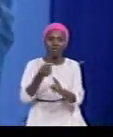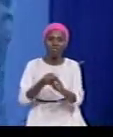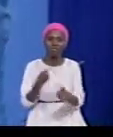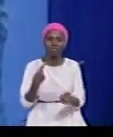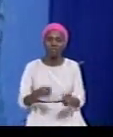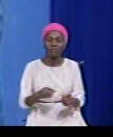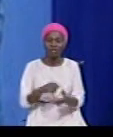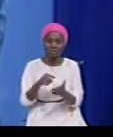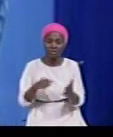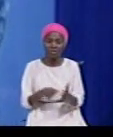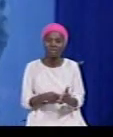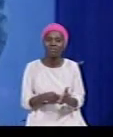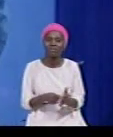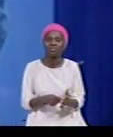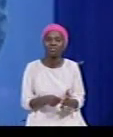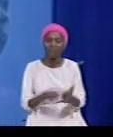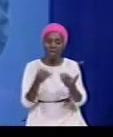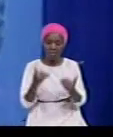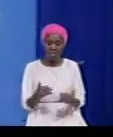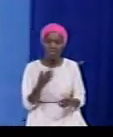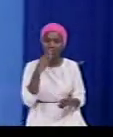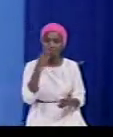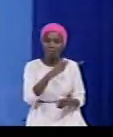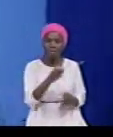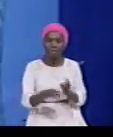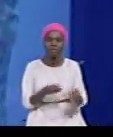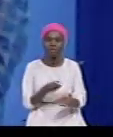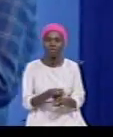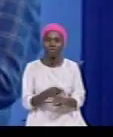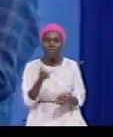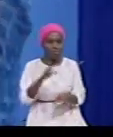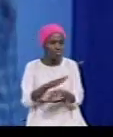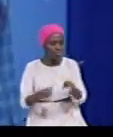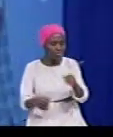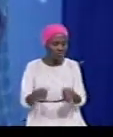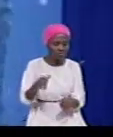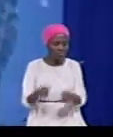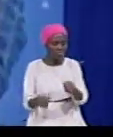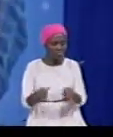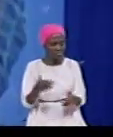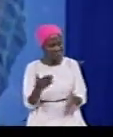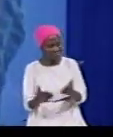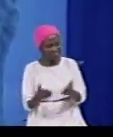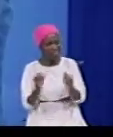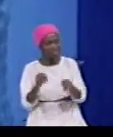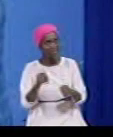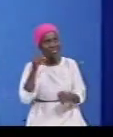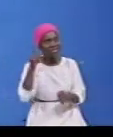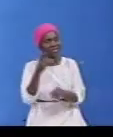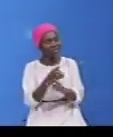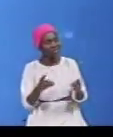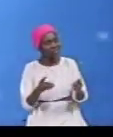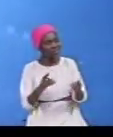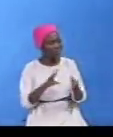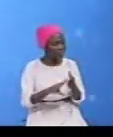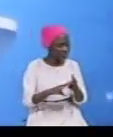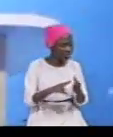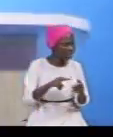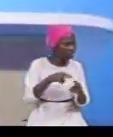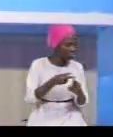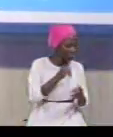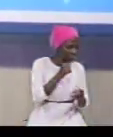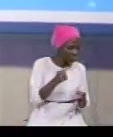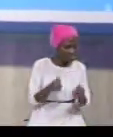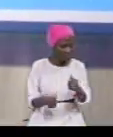we're not wondering, will he deliver? Will he not deliver? Will he save? Will he not save? Will he forgive? Will he not forgive? He